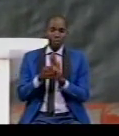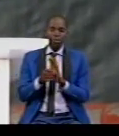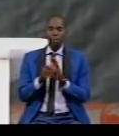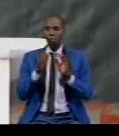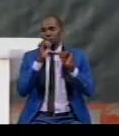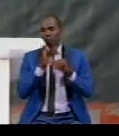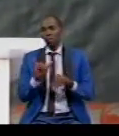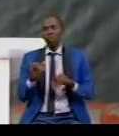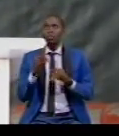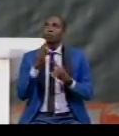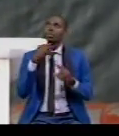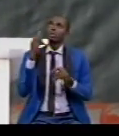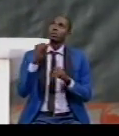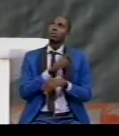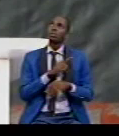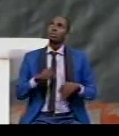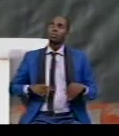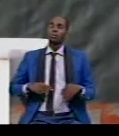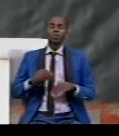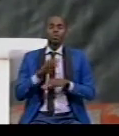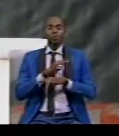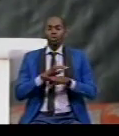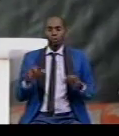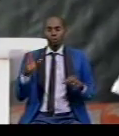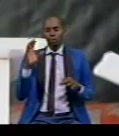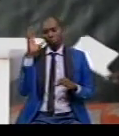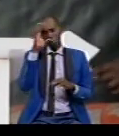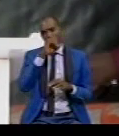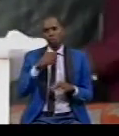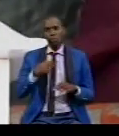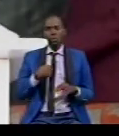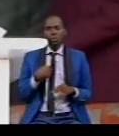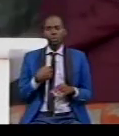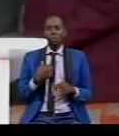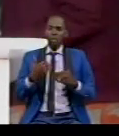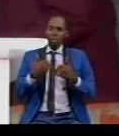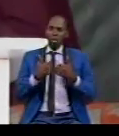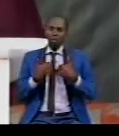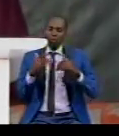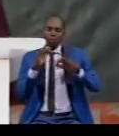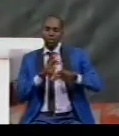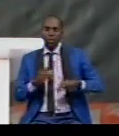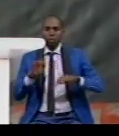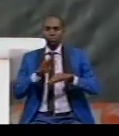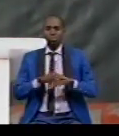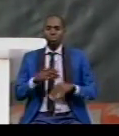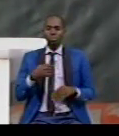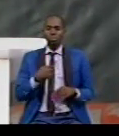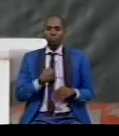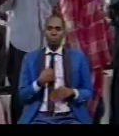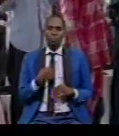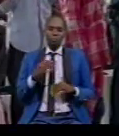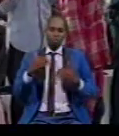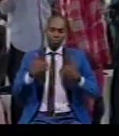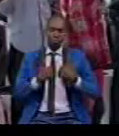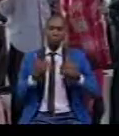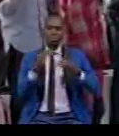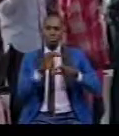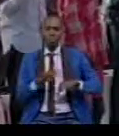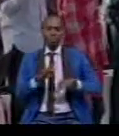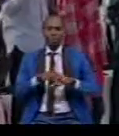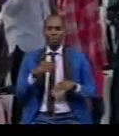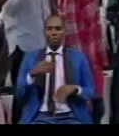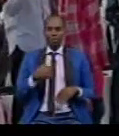New language. Don't bypass me. Have new mercy devotion upon me. Have mercy upon me. New don't